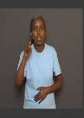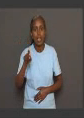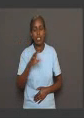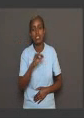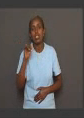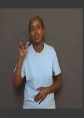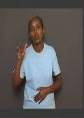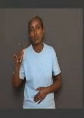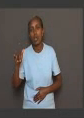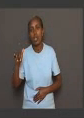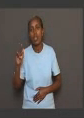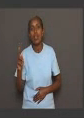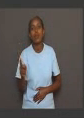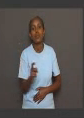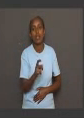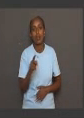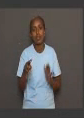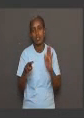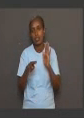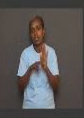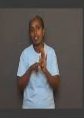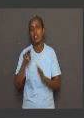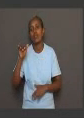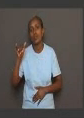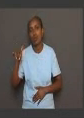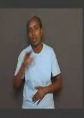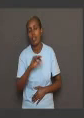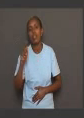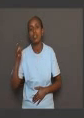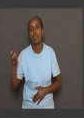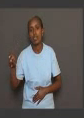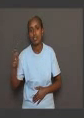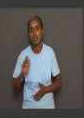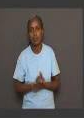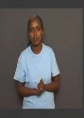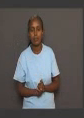and y become negative y and x.